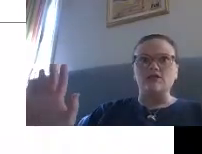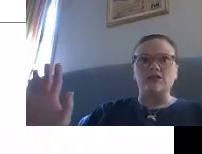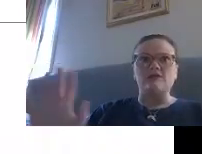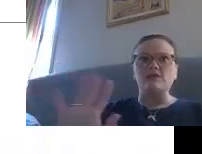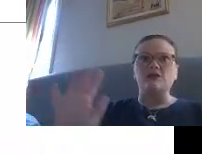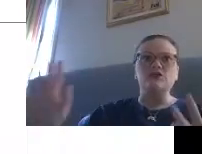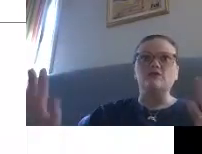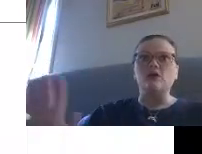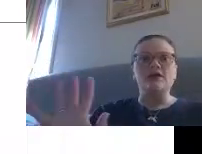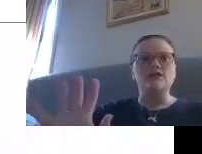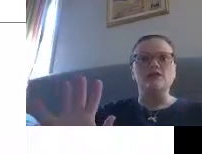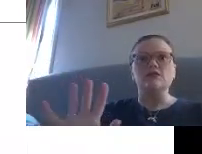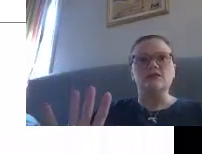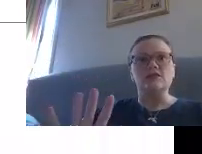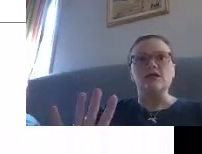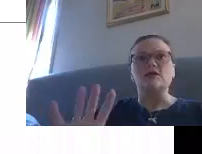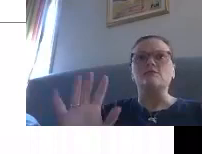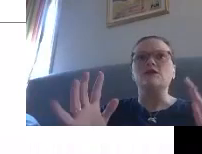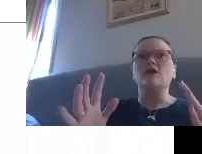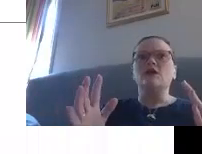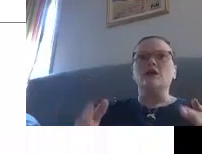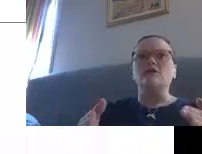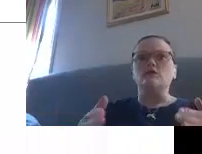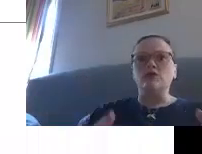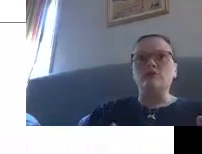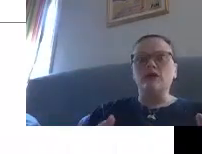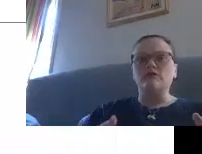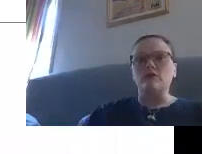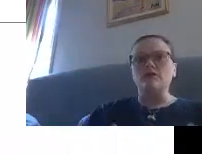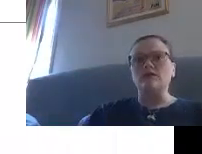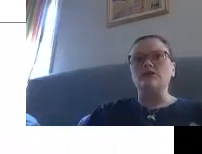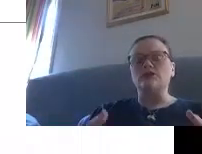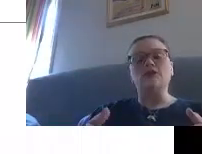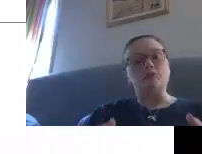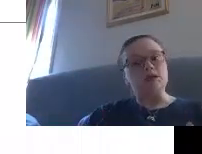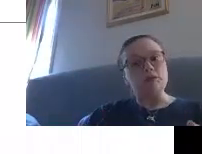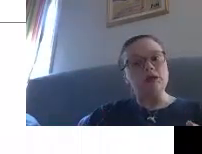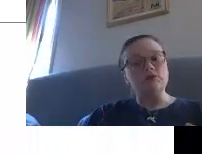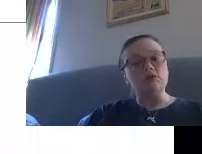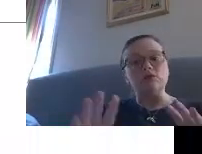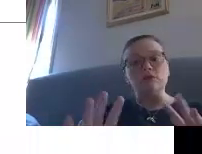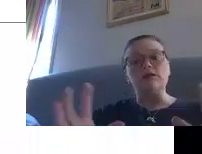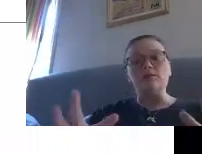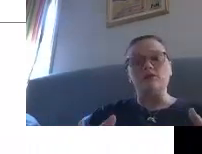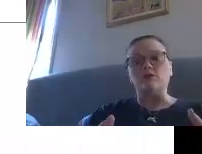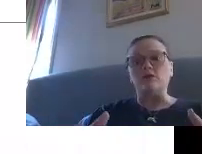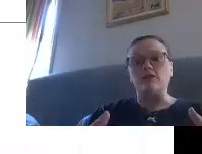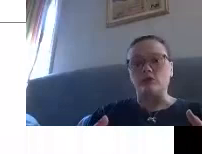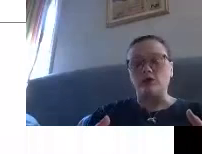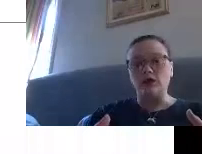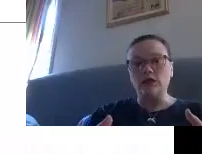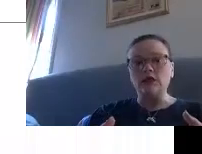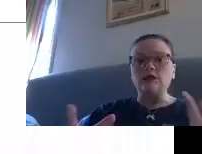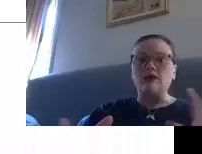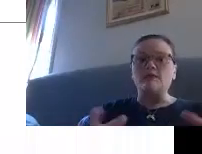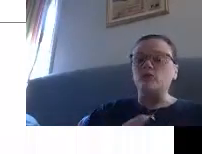and just having it be too far ranging in discussion items. And if you really want to have a focused discussion that can be impactful, you need to keep it to around